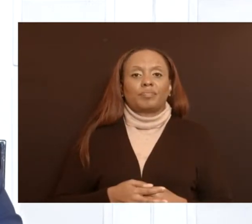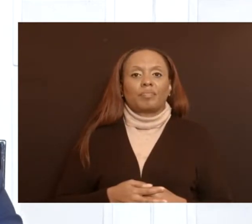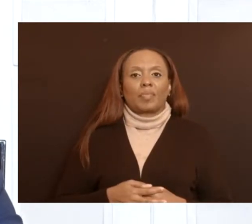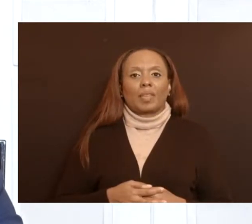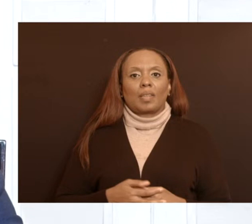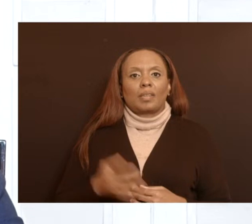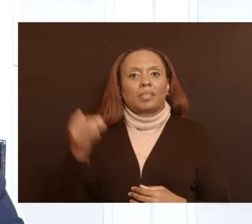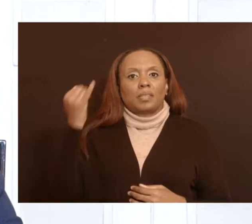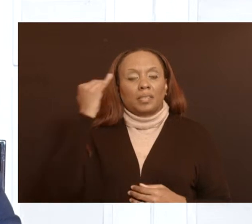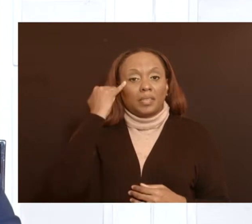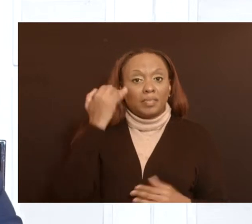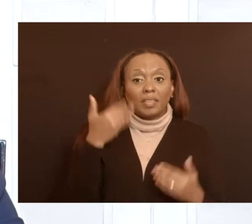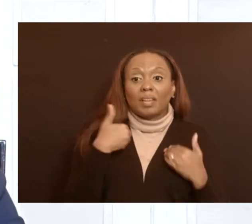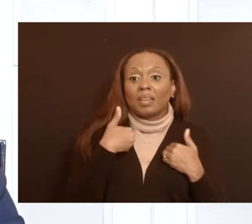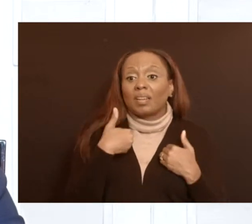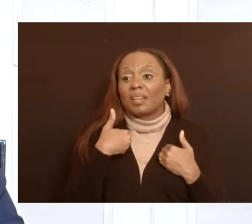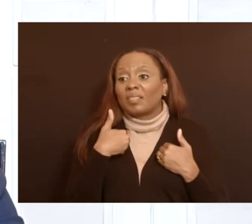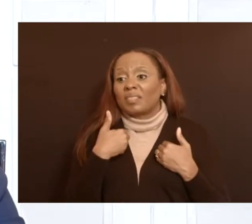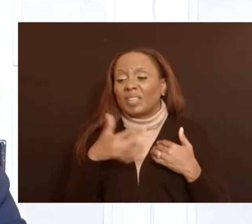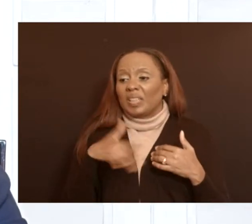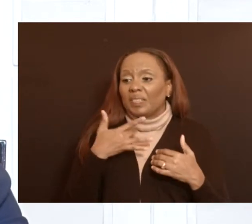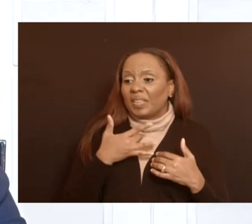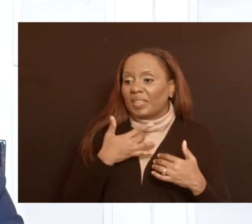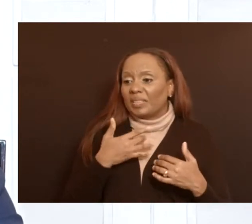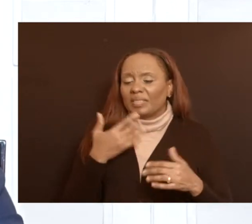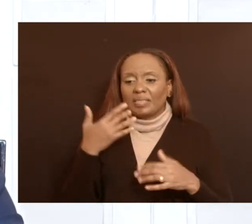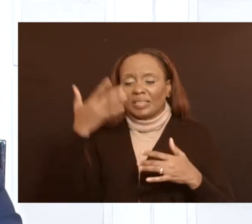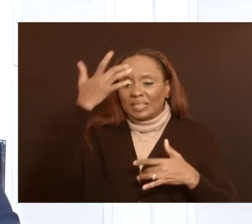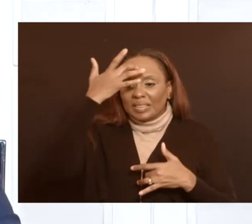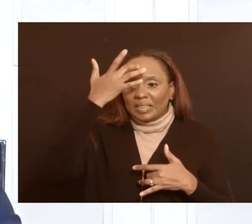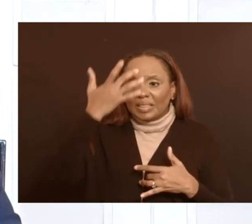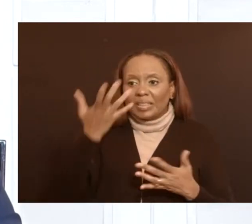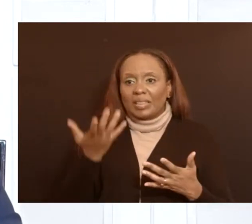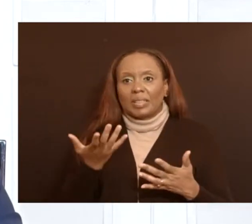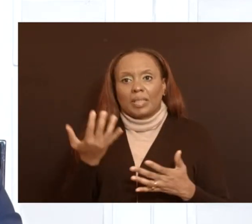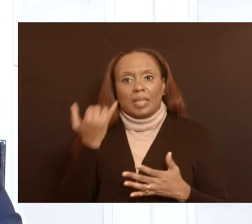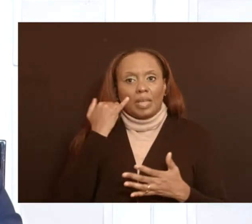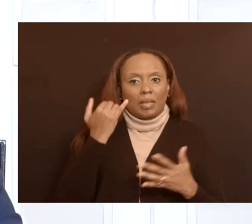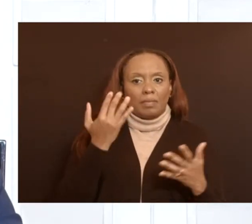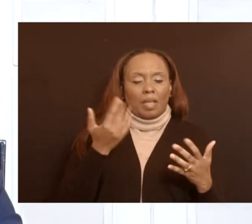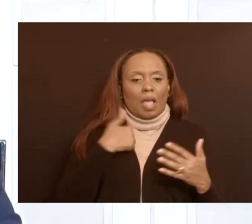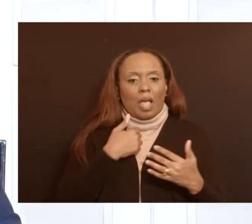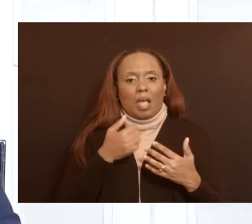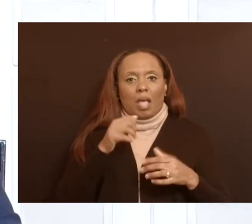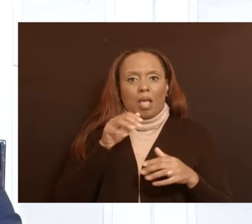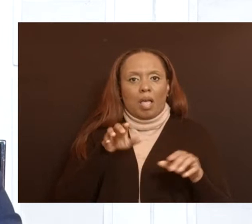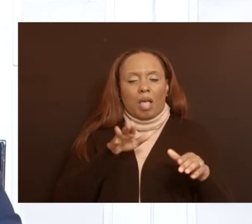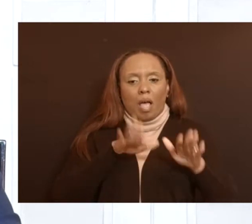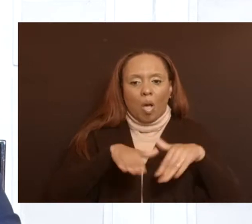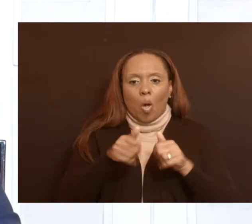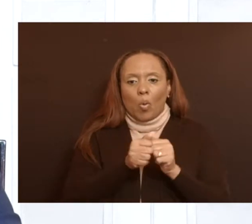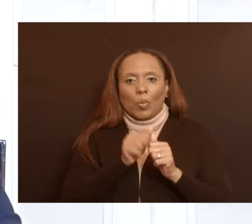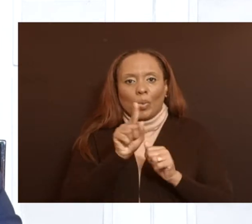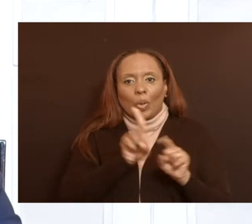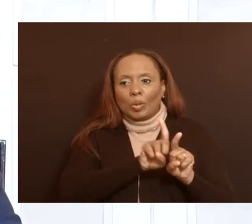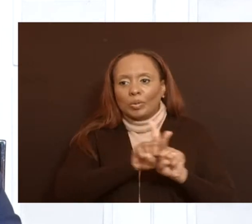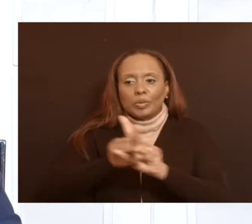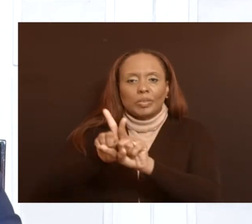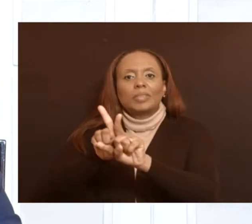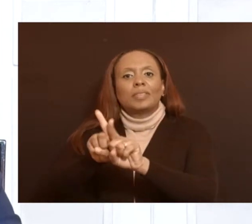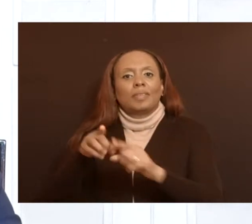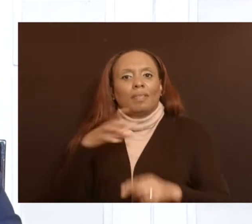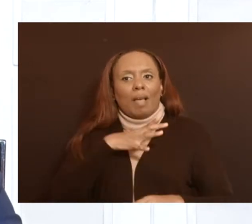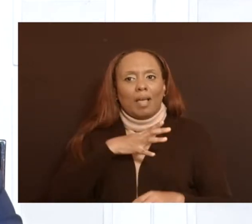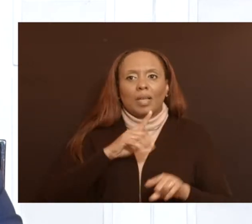people like myself, if I stand up in a line with you and walk you to the facility, I would do that if I have to, right? Because we cannot, in this country, go back to